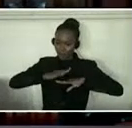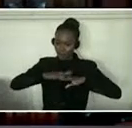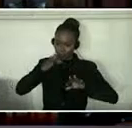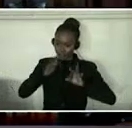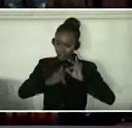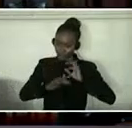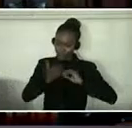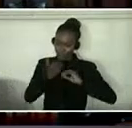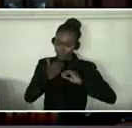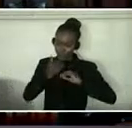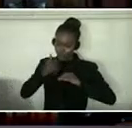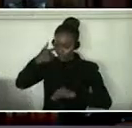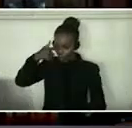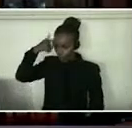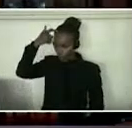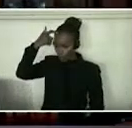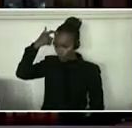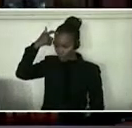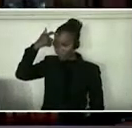incoherent